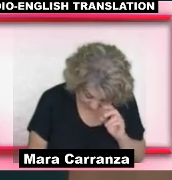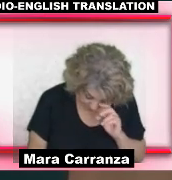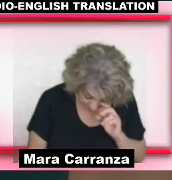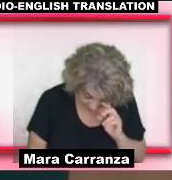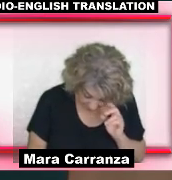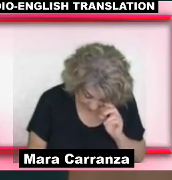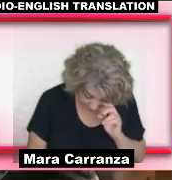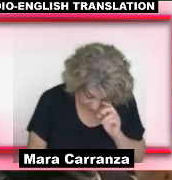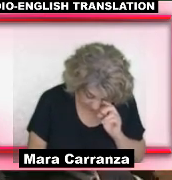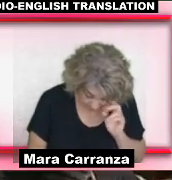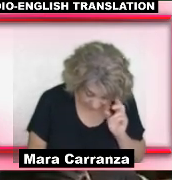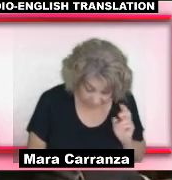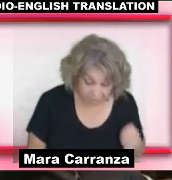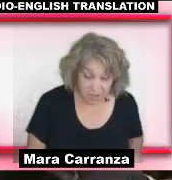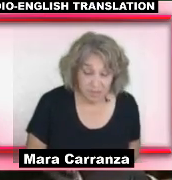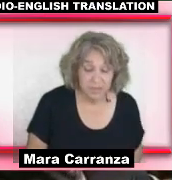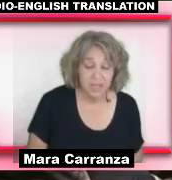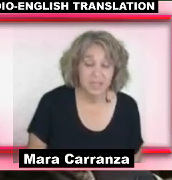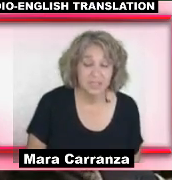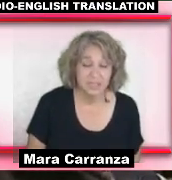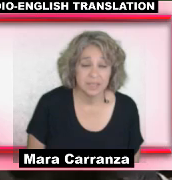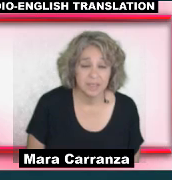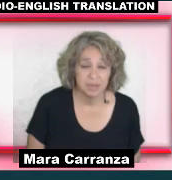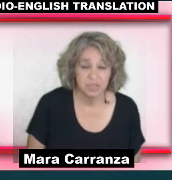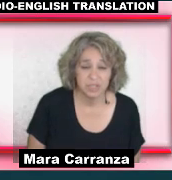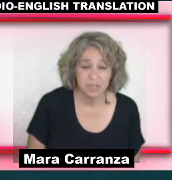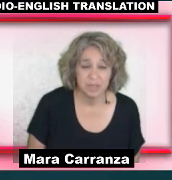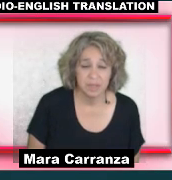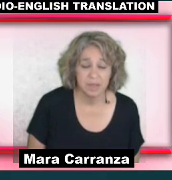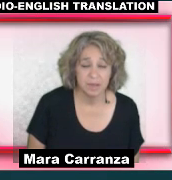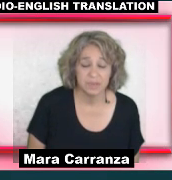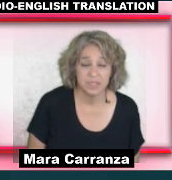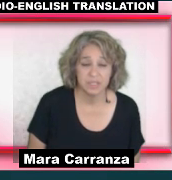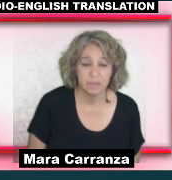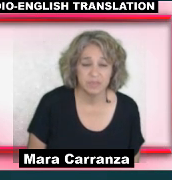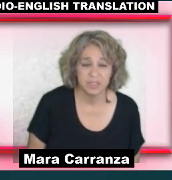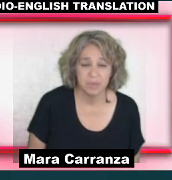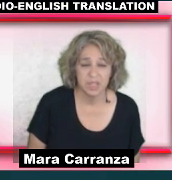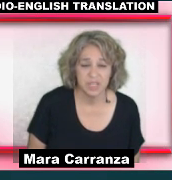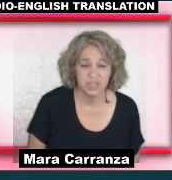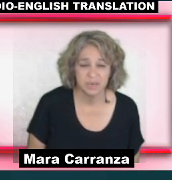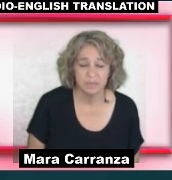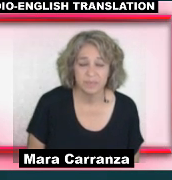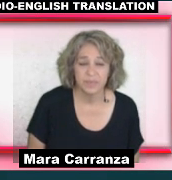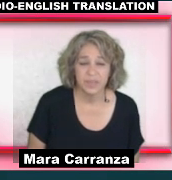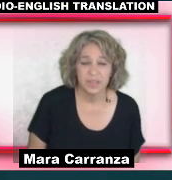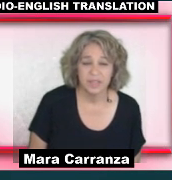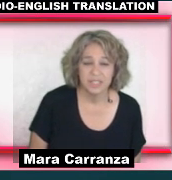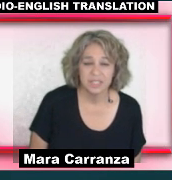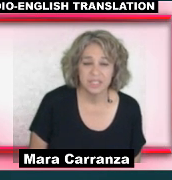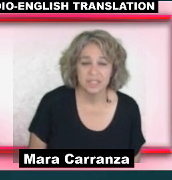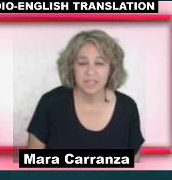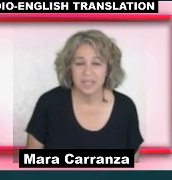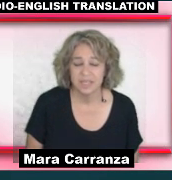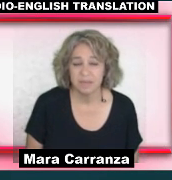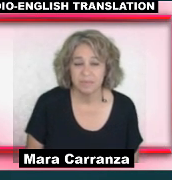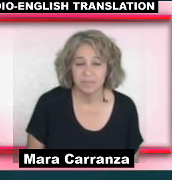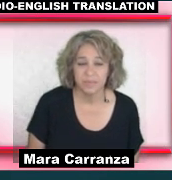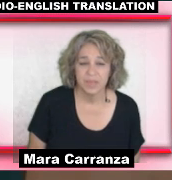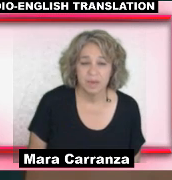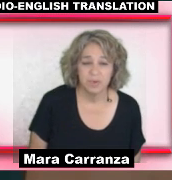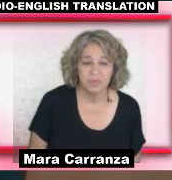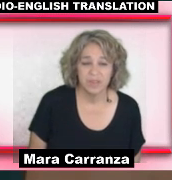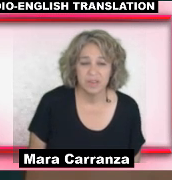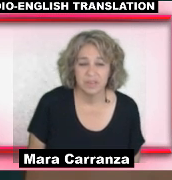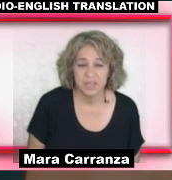Porfirio Díaz because el sistema Porfirio Díaz de la established the system eso of simulation. Desde entonces. That's since that Porfirio time.